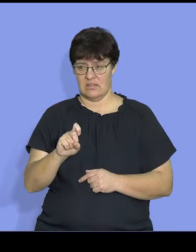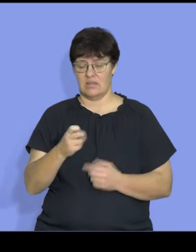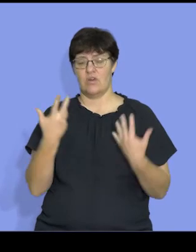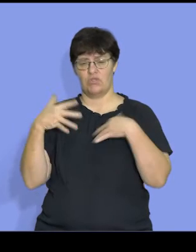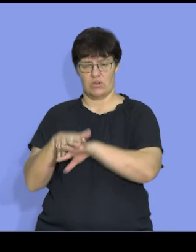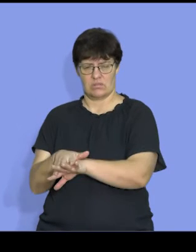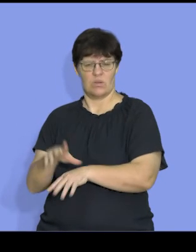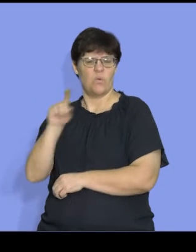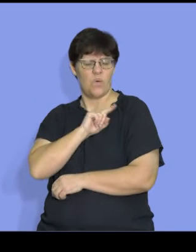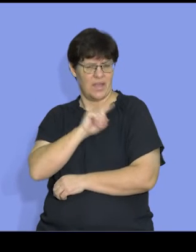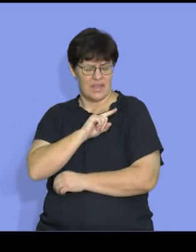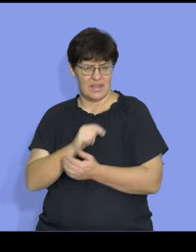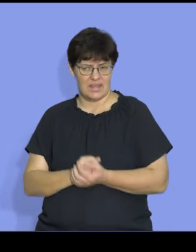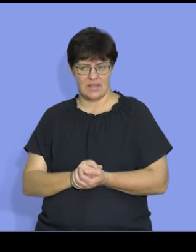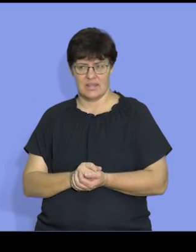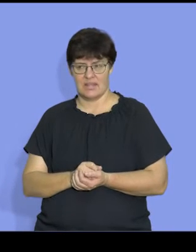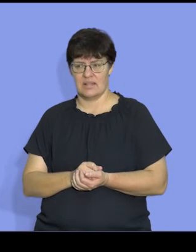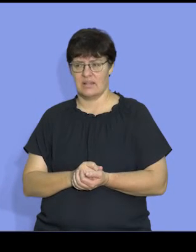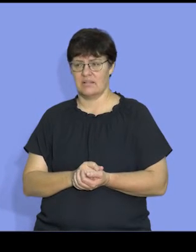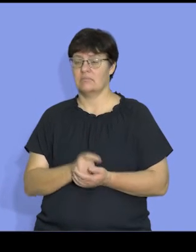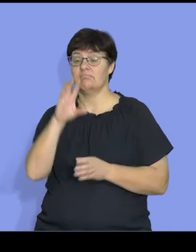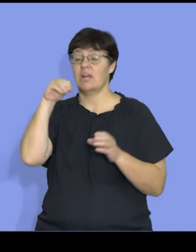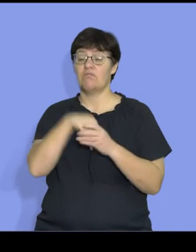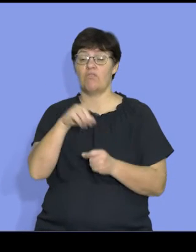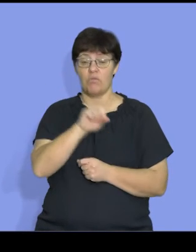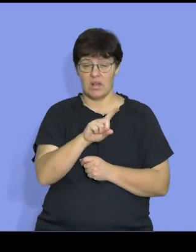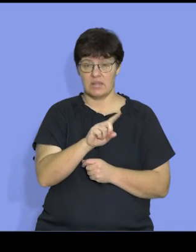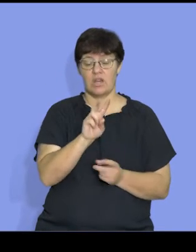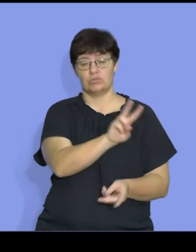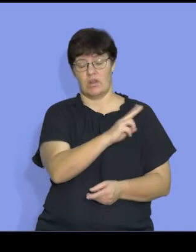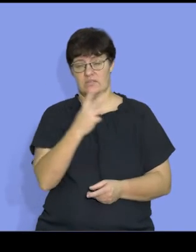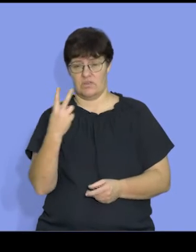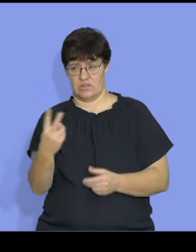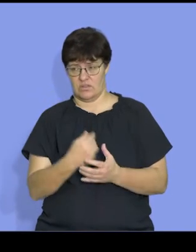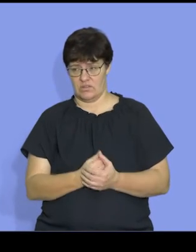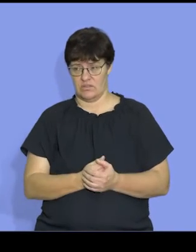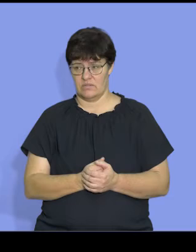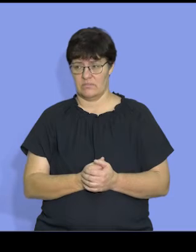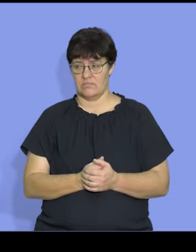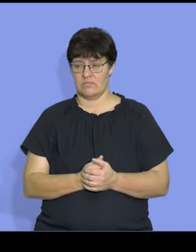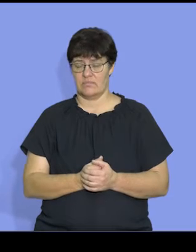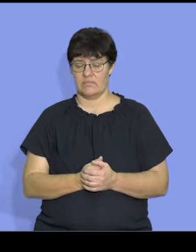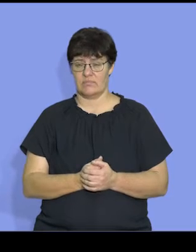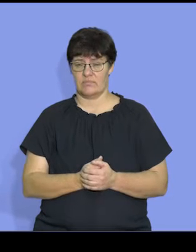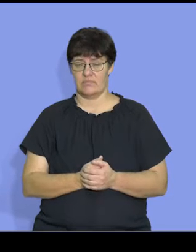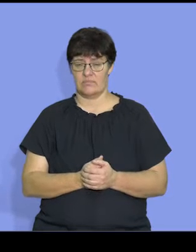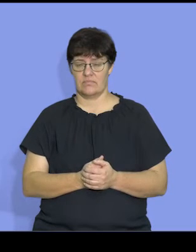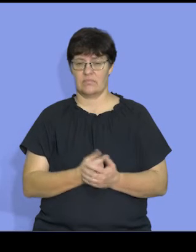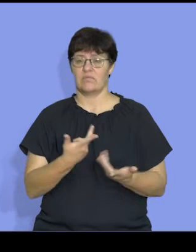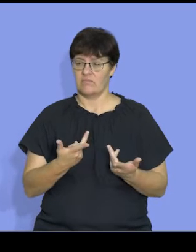redox reaction? Because this involves a transfer, okay, of